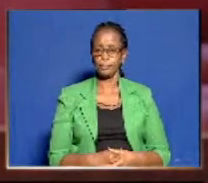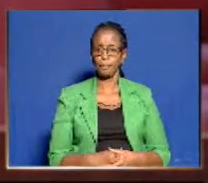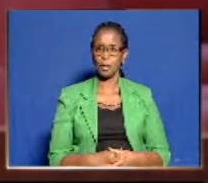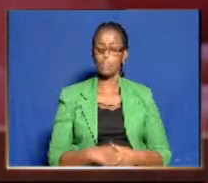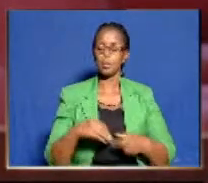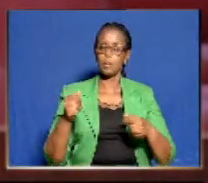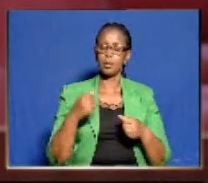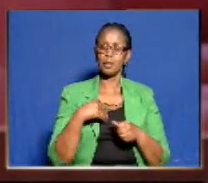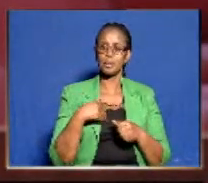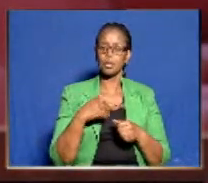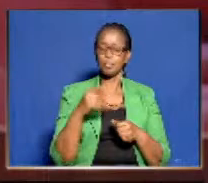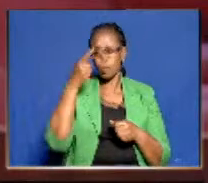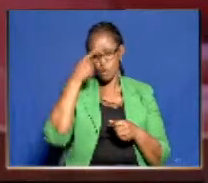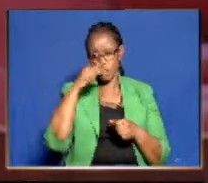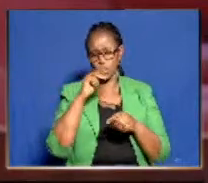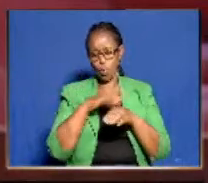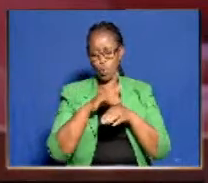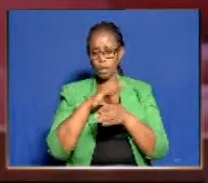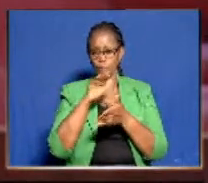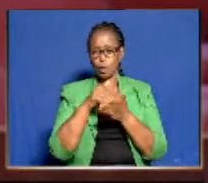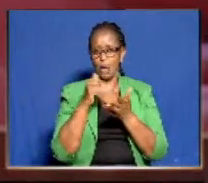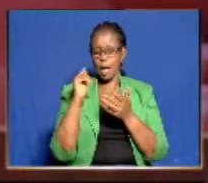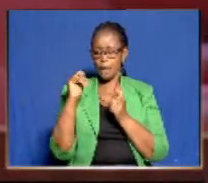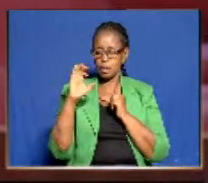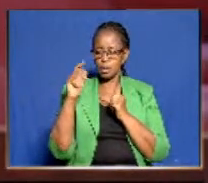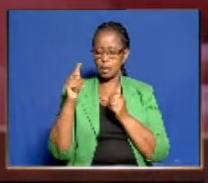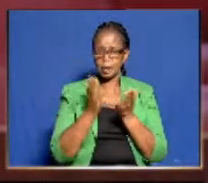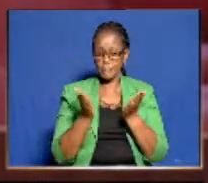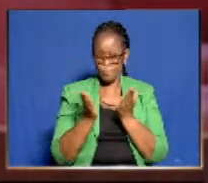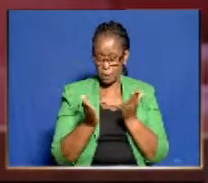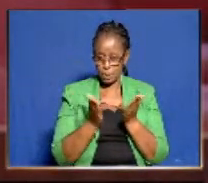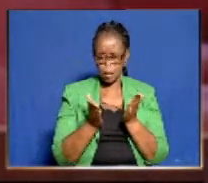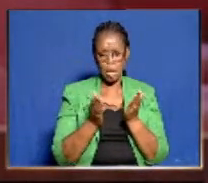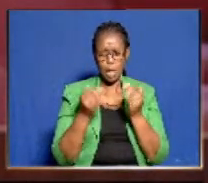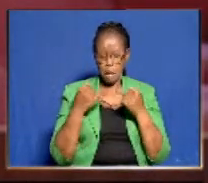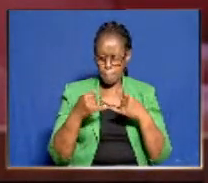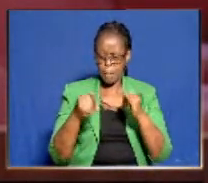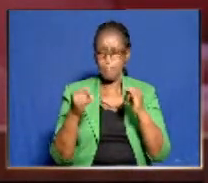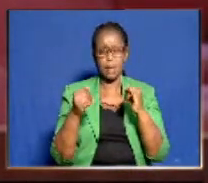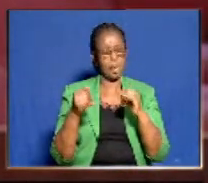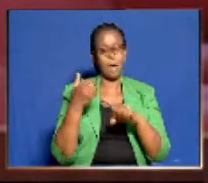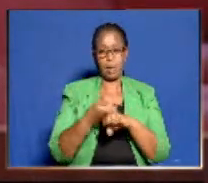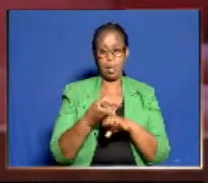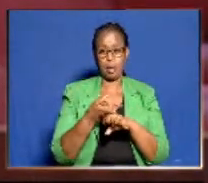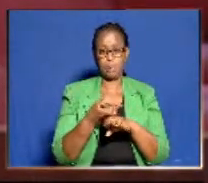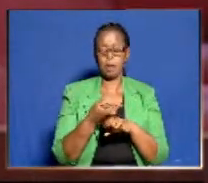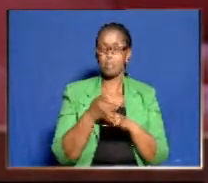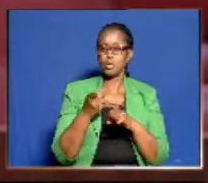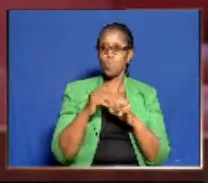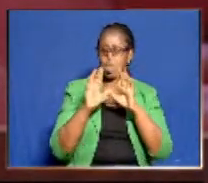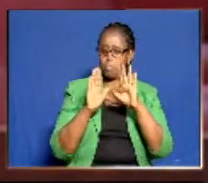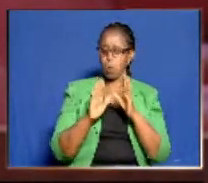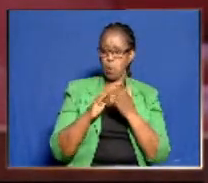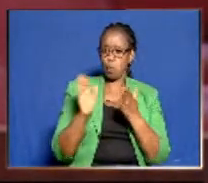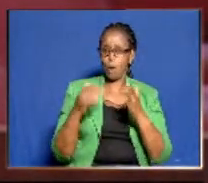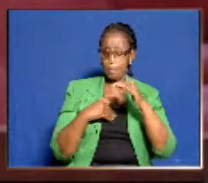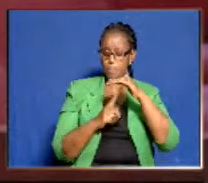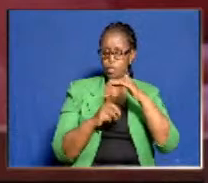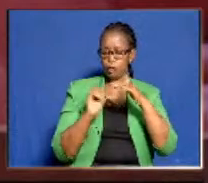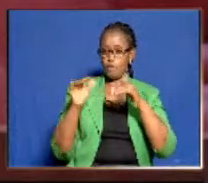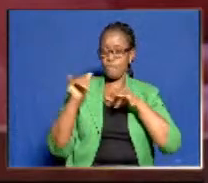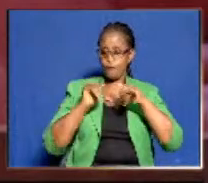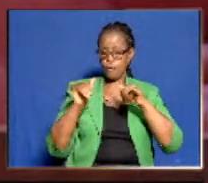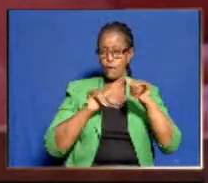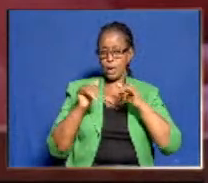centralization of ICT services was not possible to be implemented in foreign missions. There was need for the Minister of Foreign Affairs to